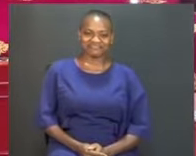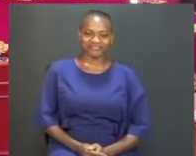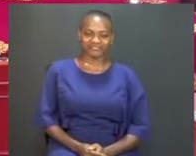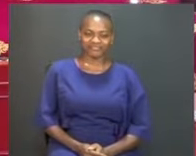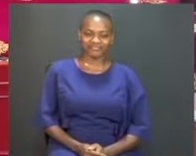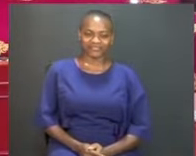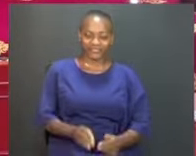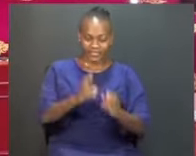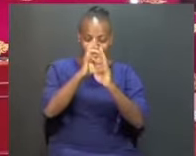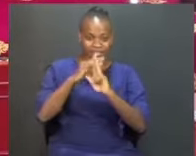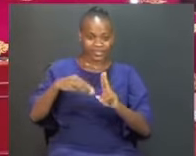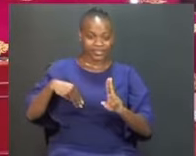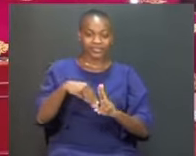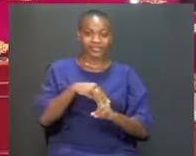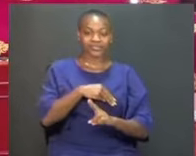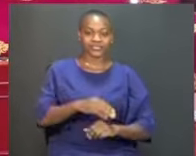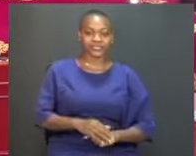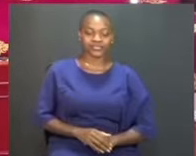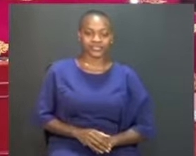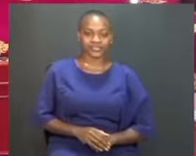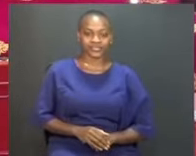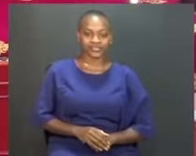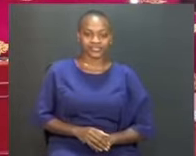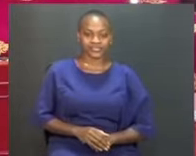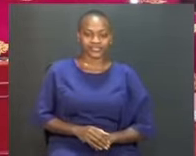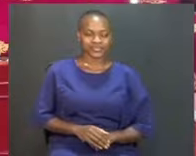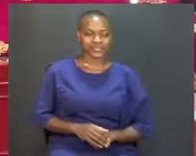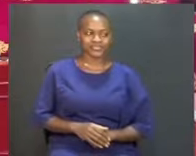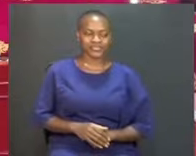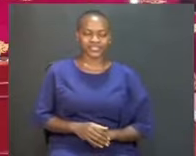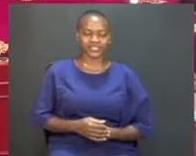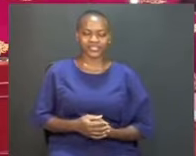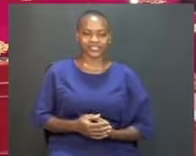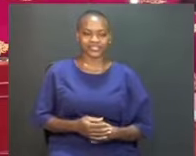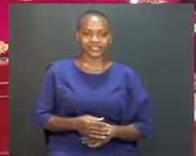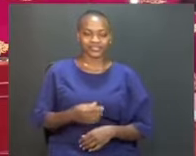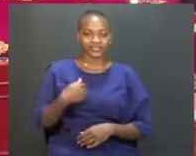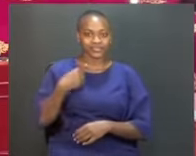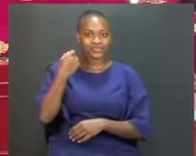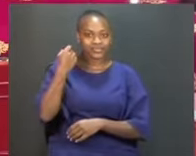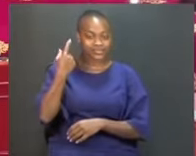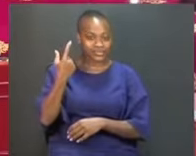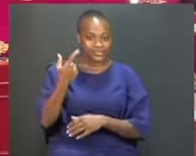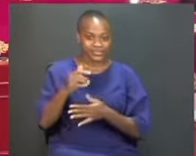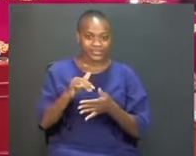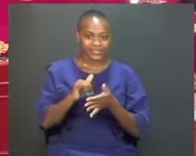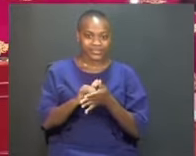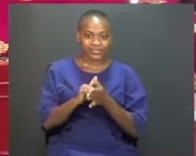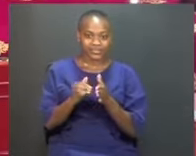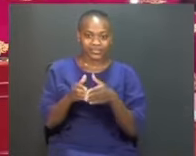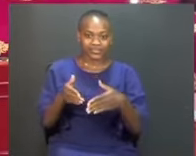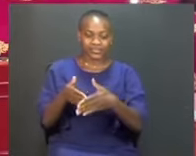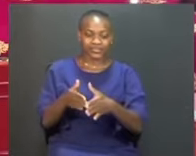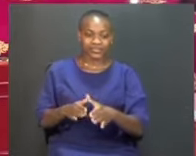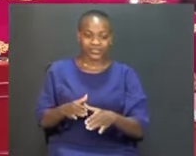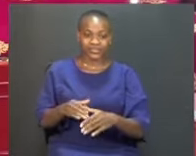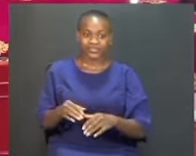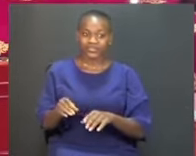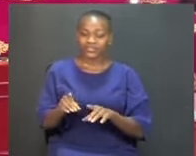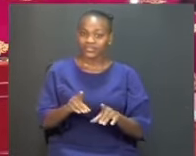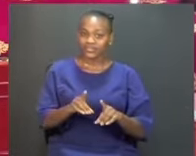Honorable members, my understanding of what the majority leader has